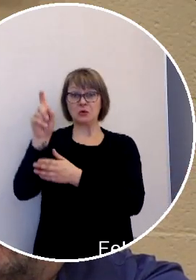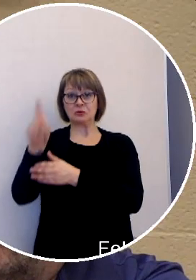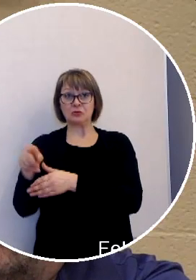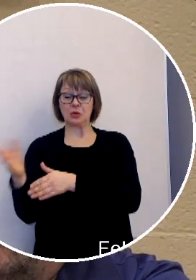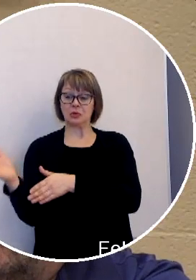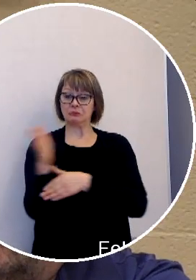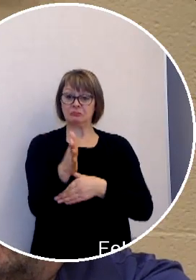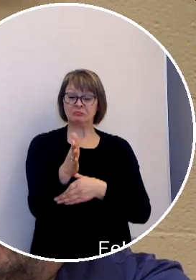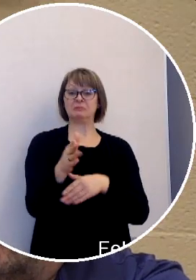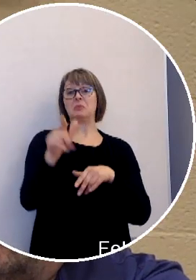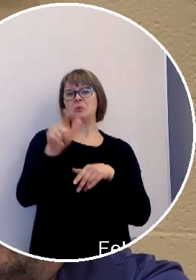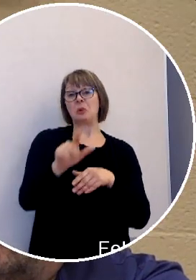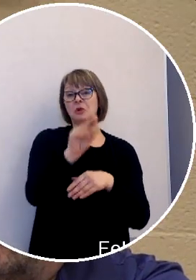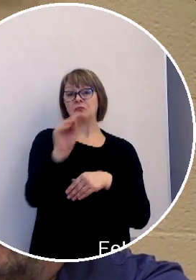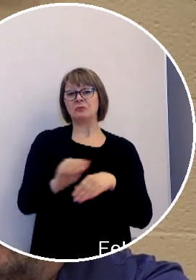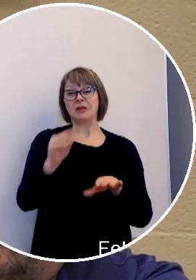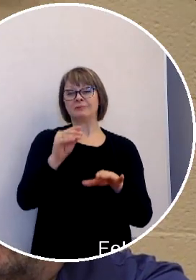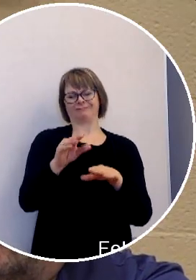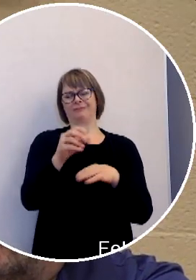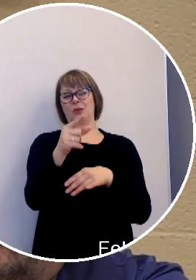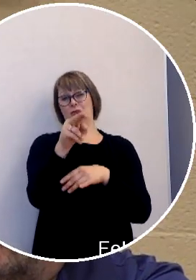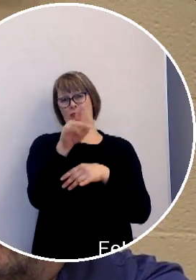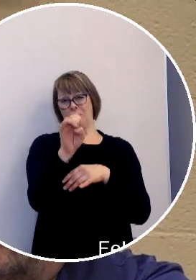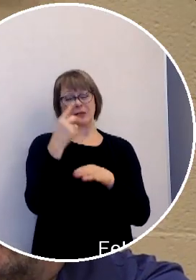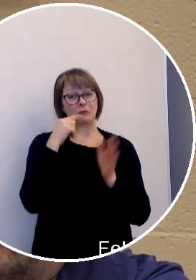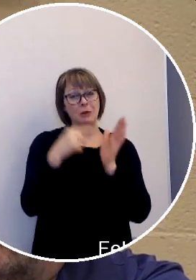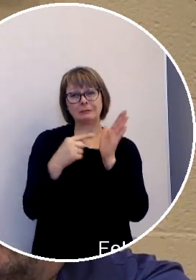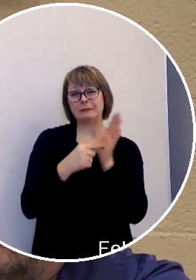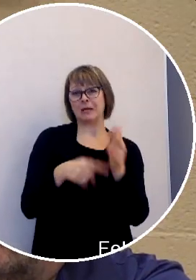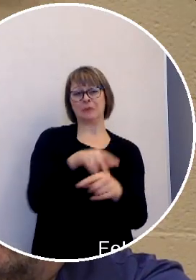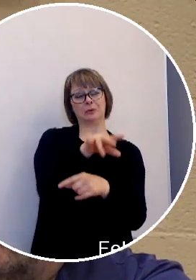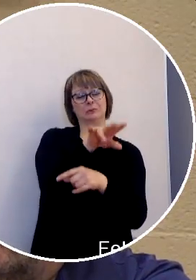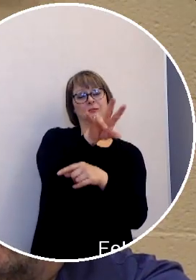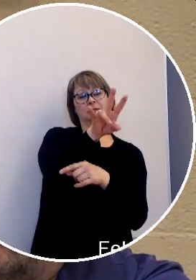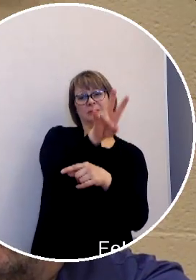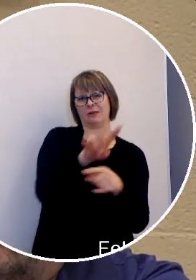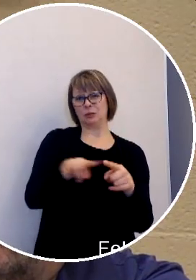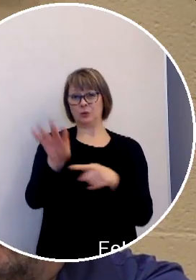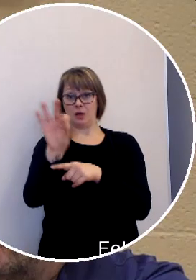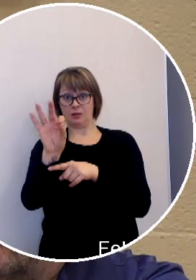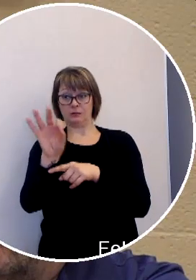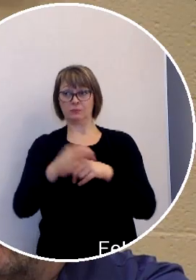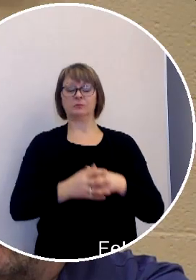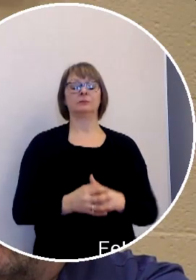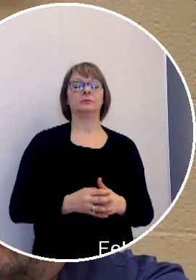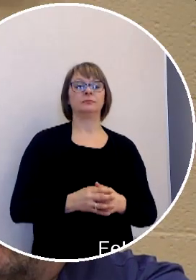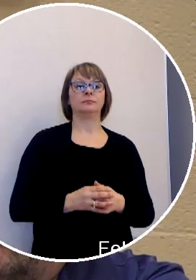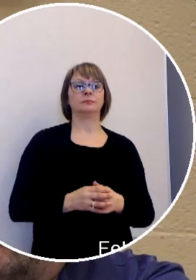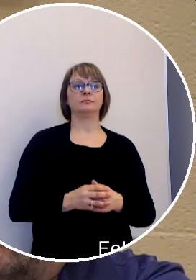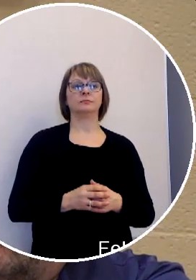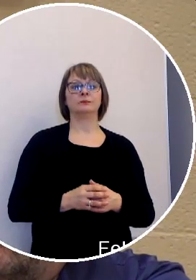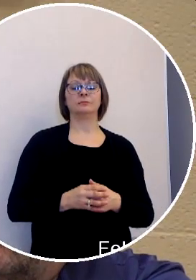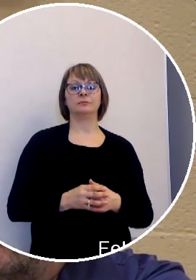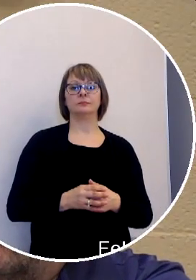to the intermediate grades and provide scholarships in grade 9 as well.